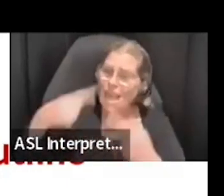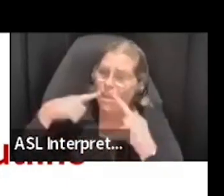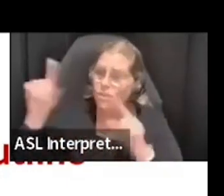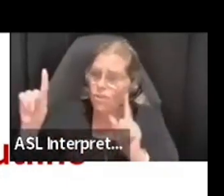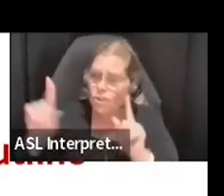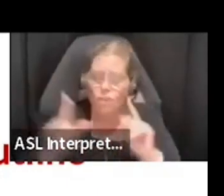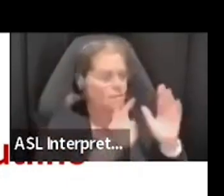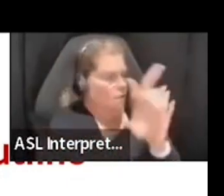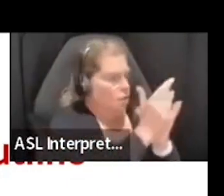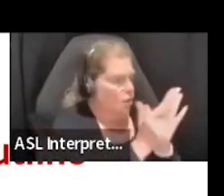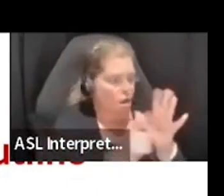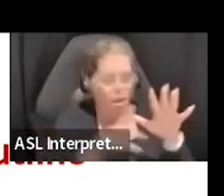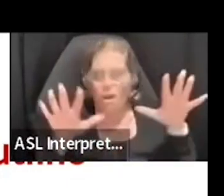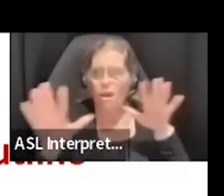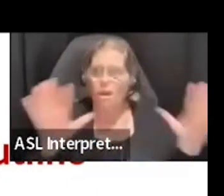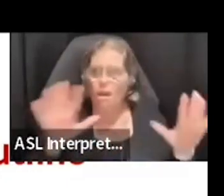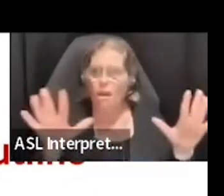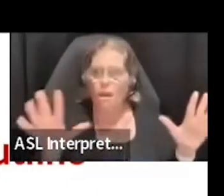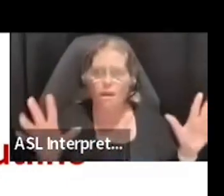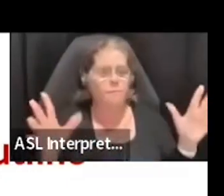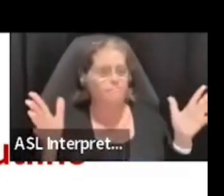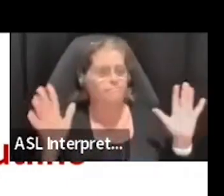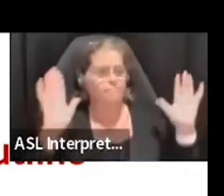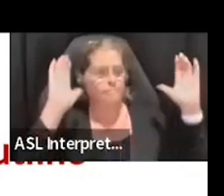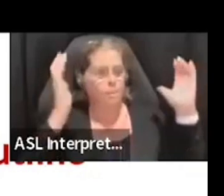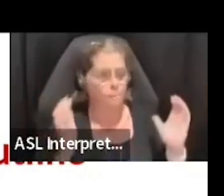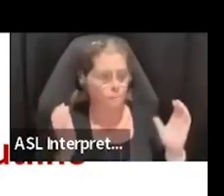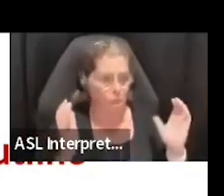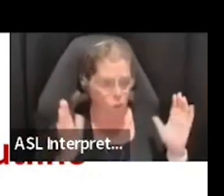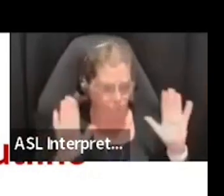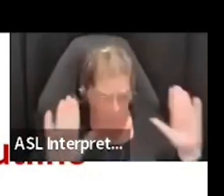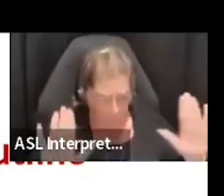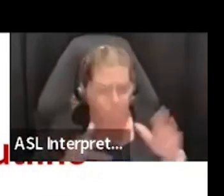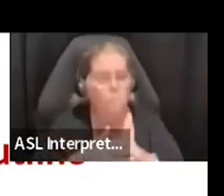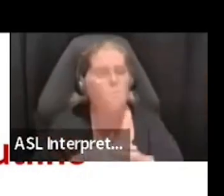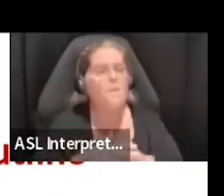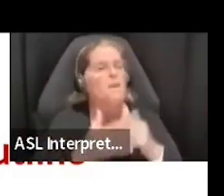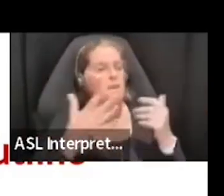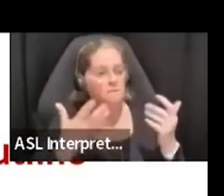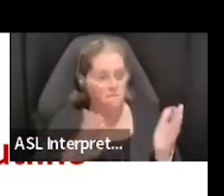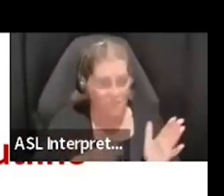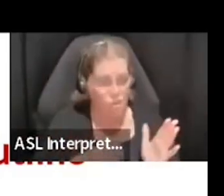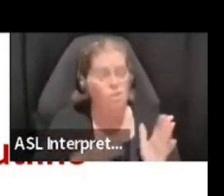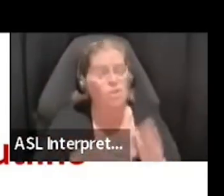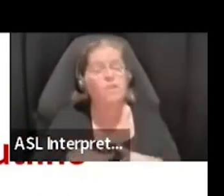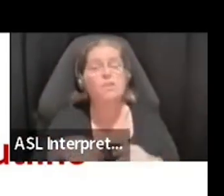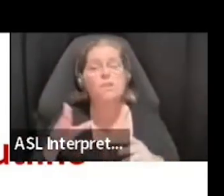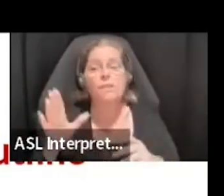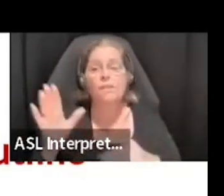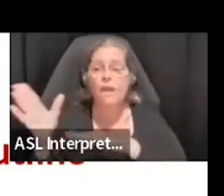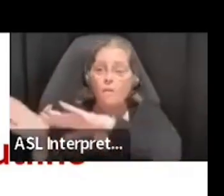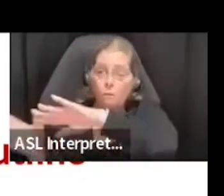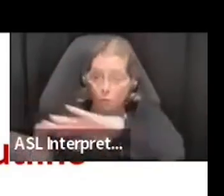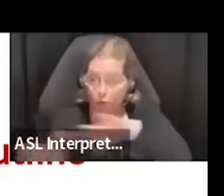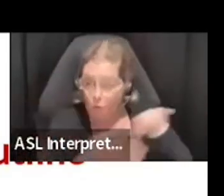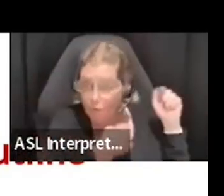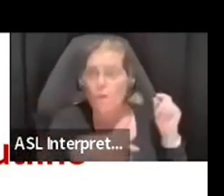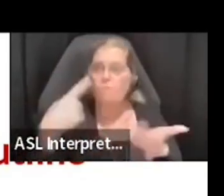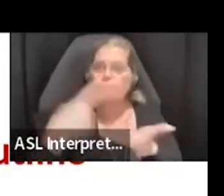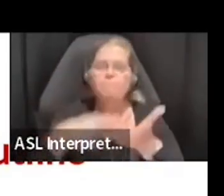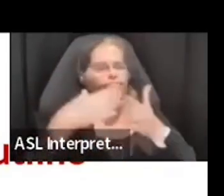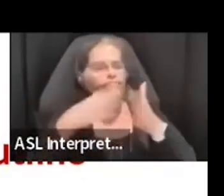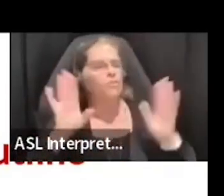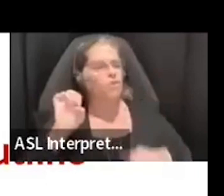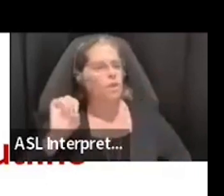And then we turned to general education, and we talked about how all students are general education students first. And that framework of